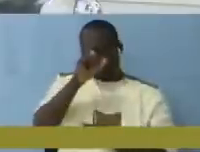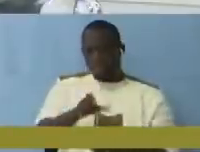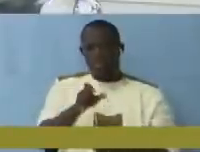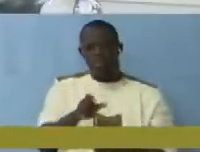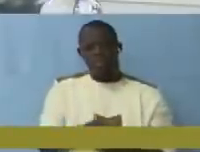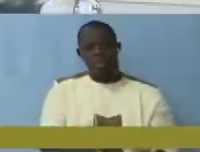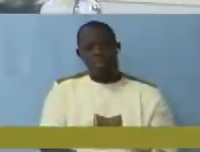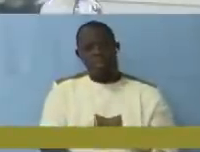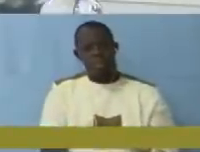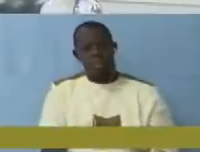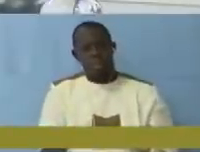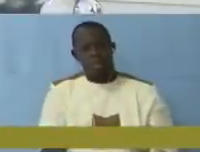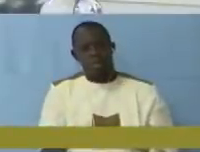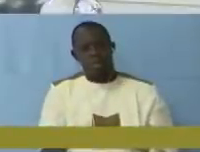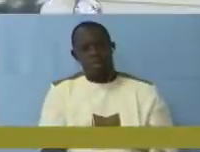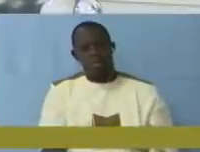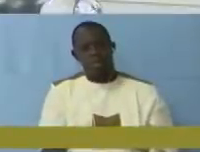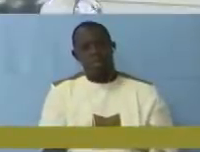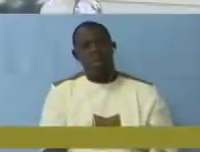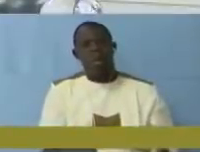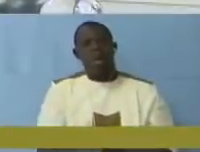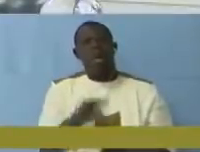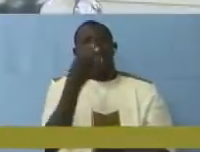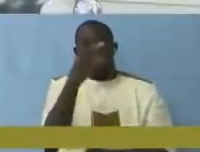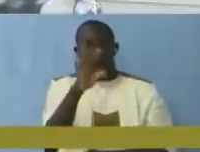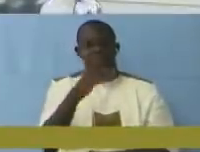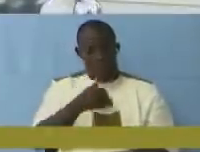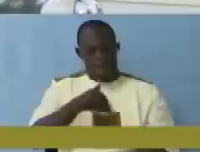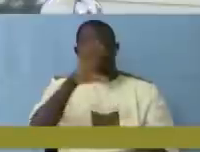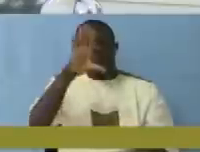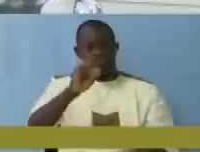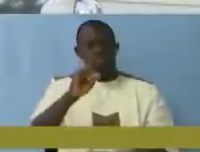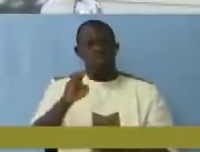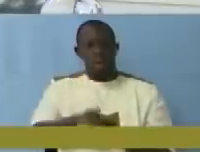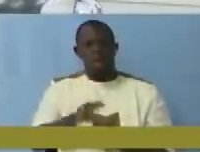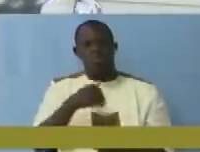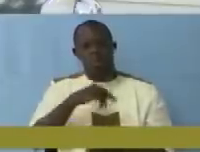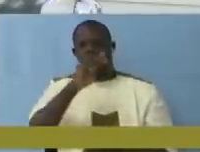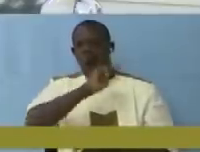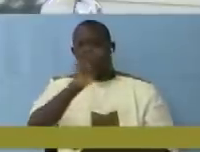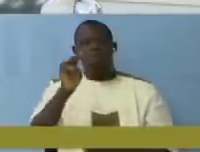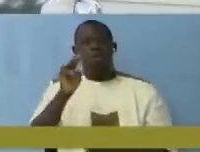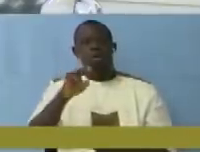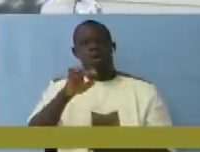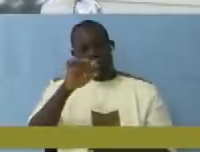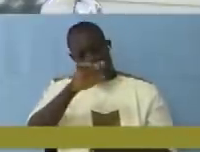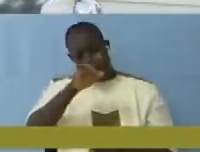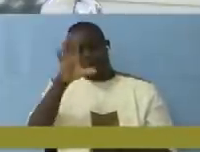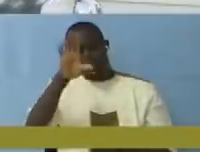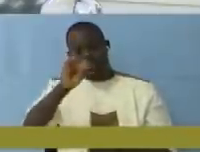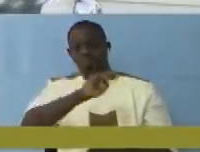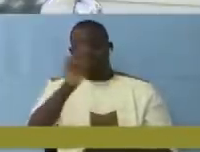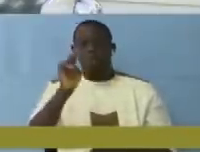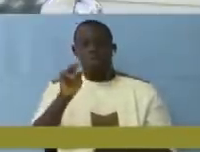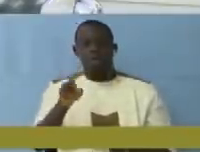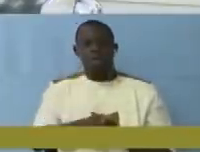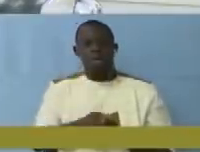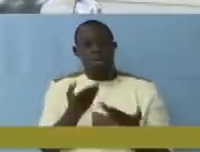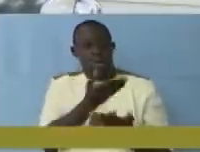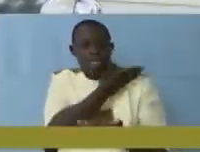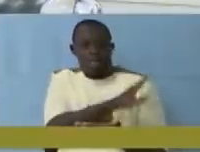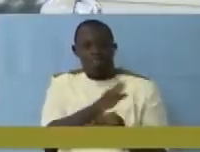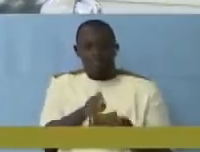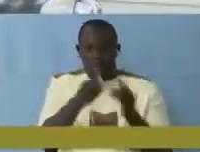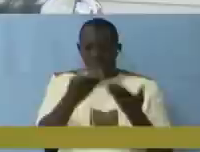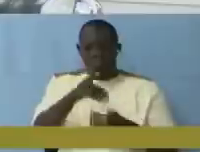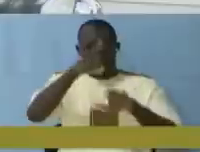I like that I did it. I'm saying no, I didn't. So we should leave it at that and we move on. It's now left to you